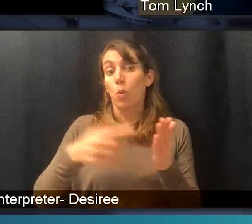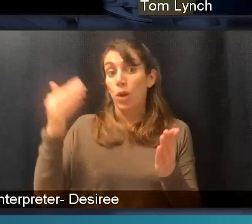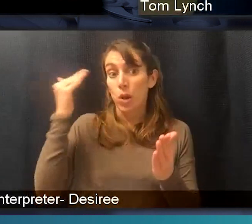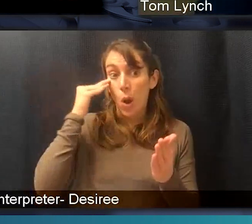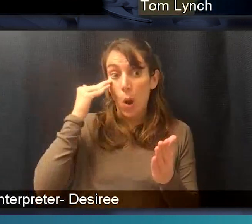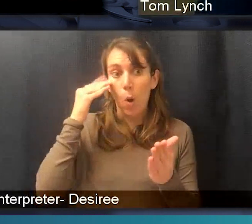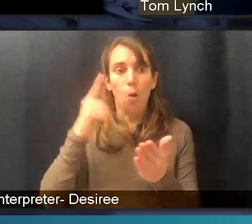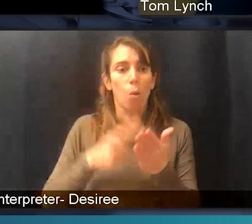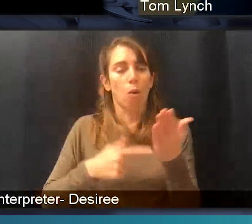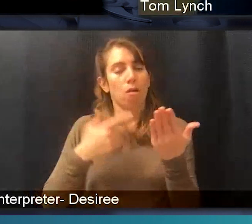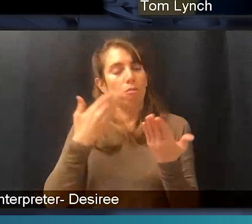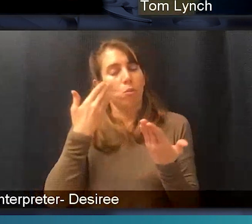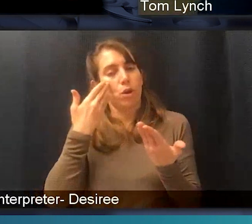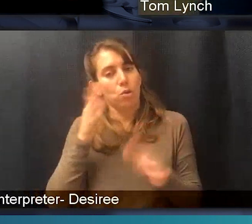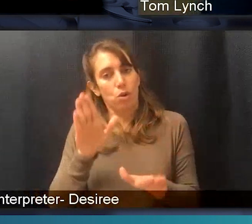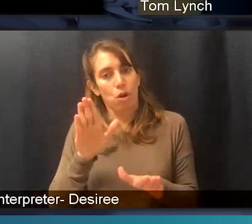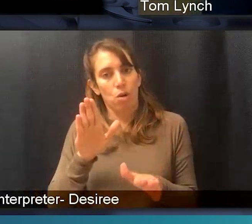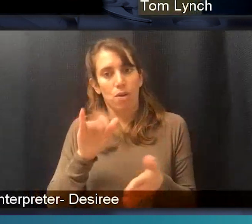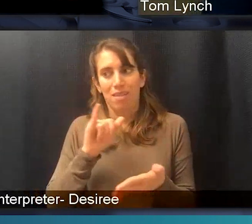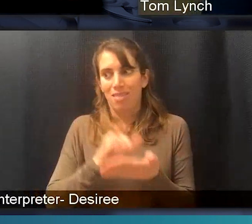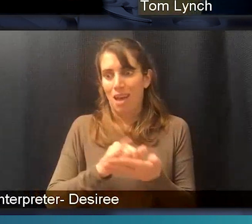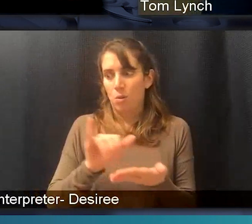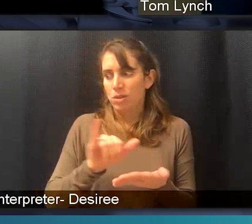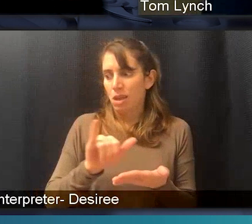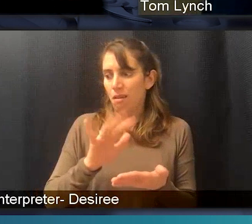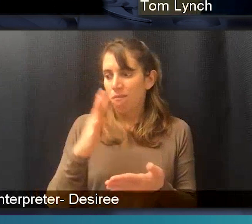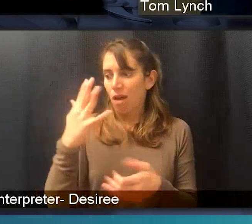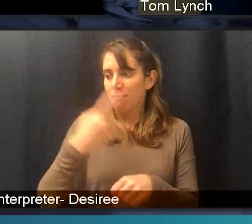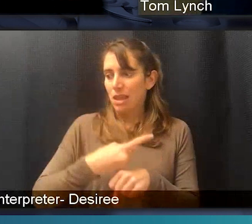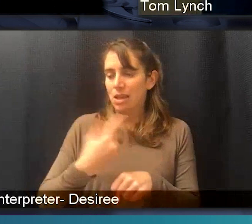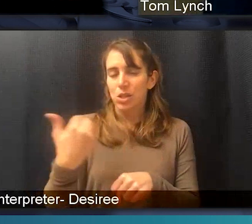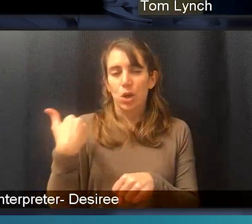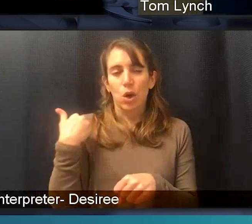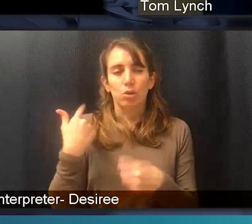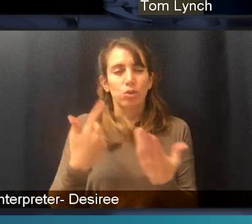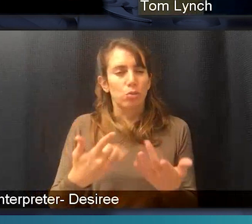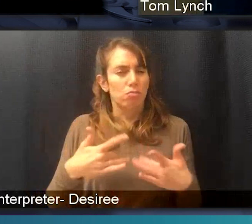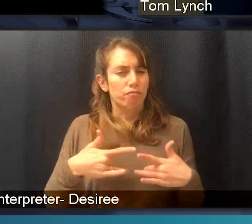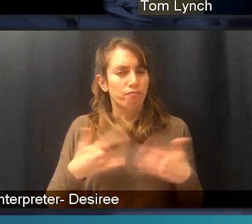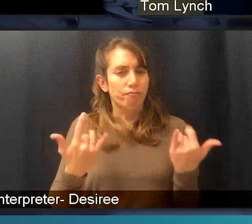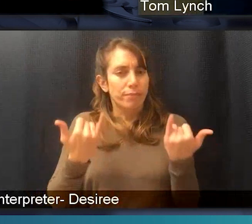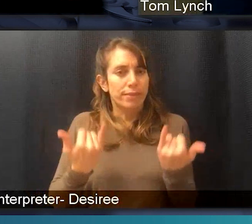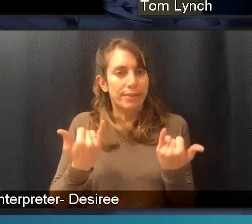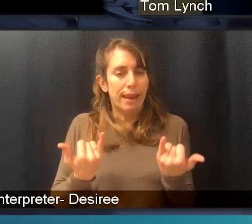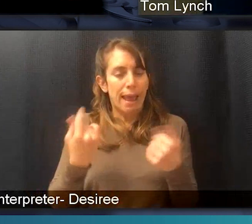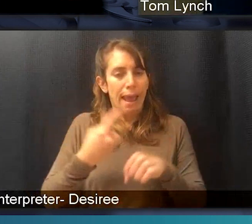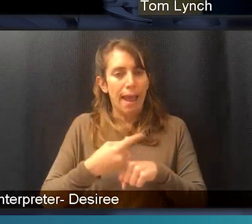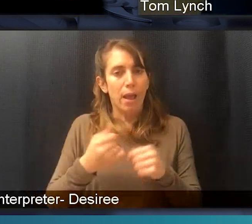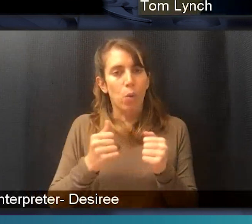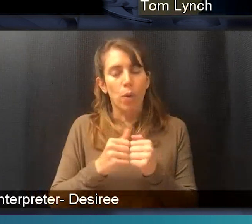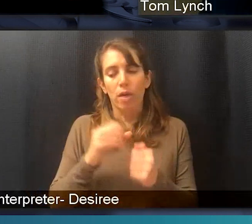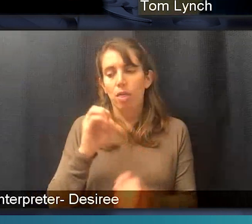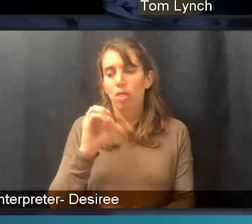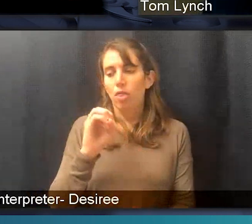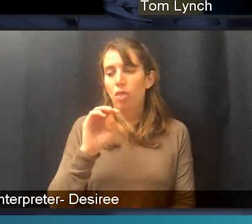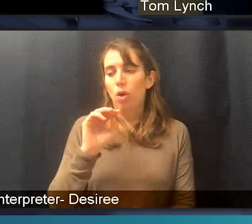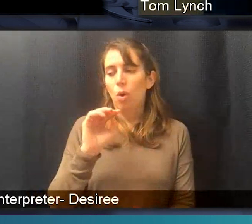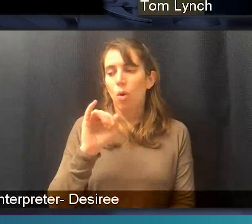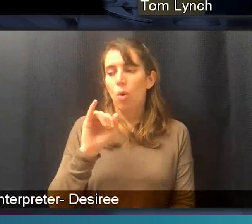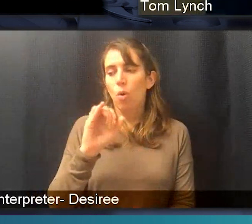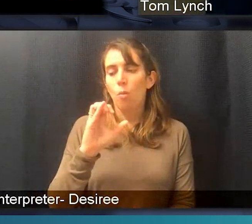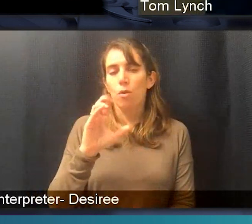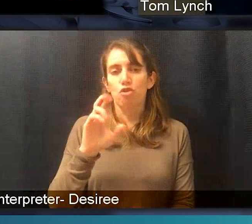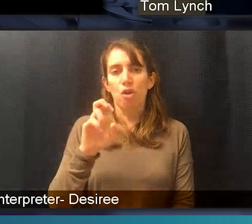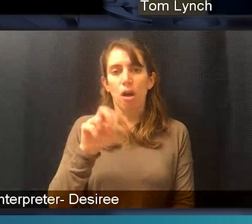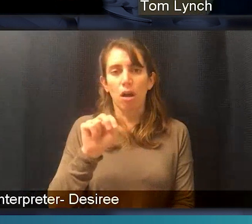4 days ago, 5 days ago now. So tell us where we are today with Omicron. What does it mean? What are you thinking about? What do we